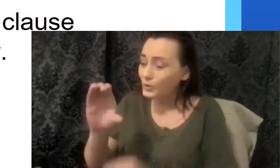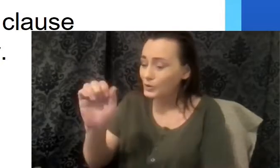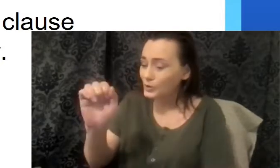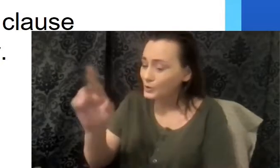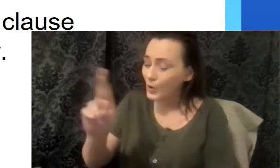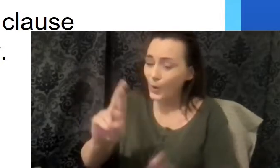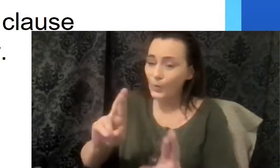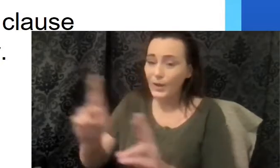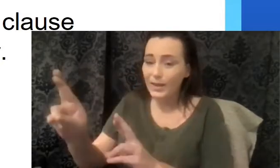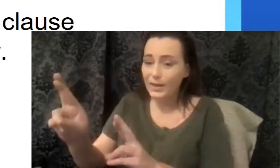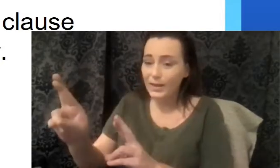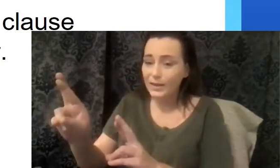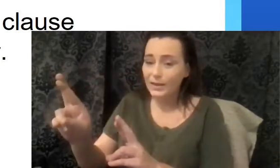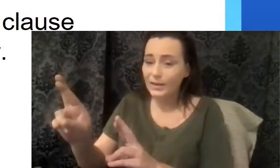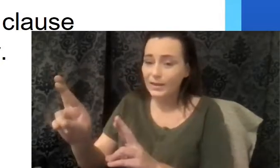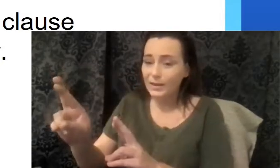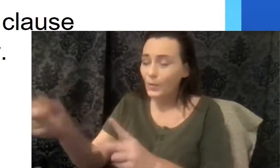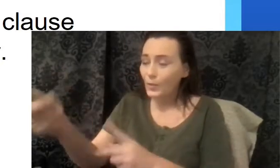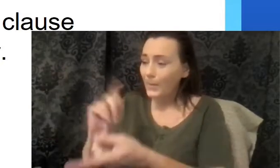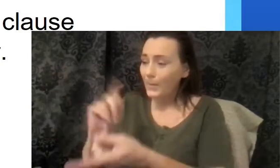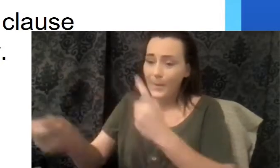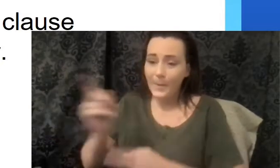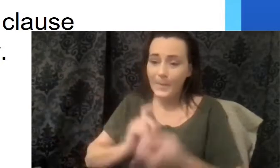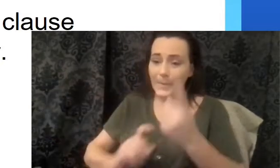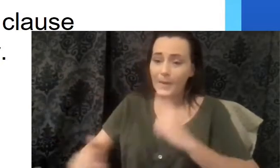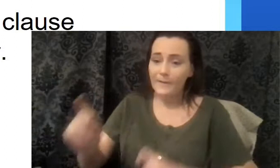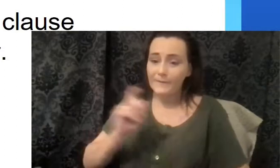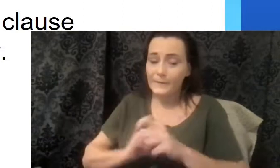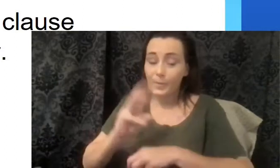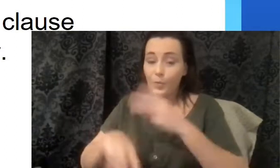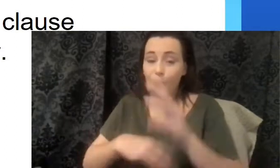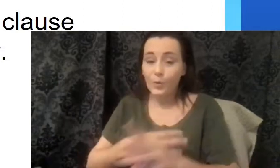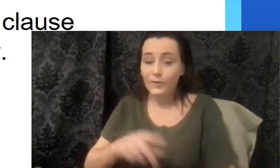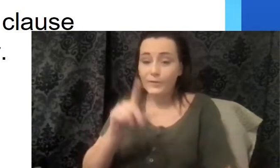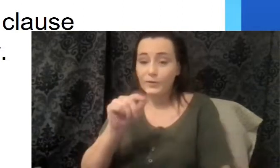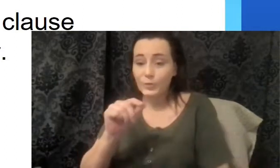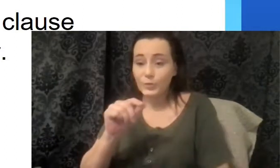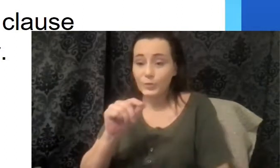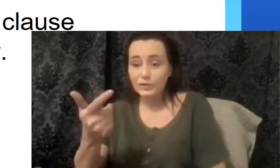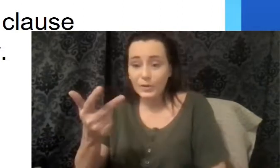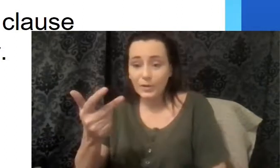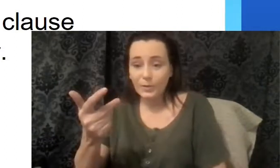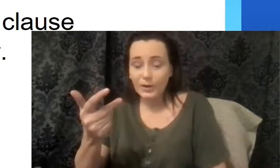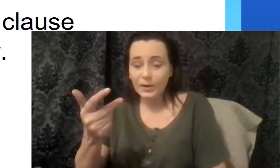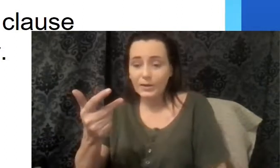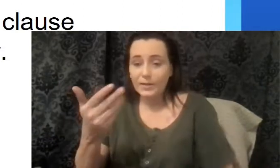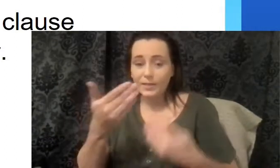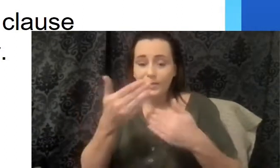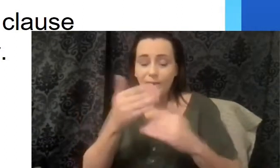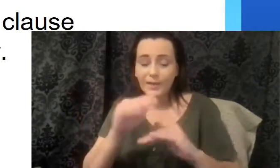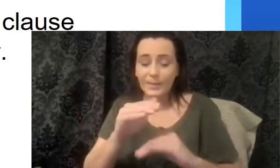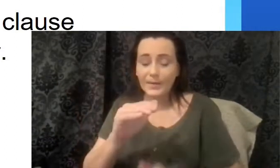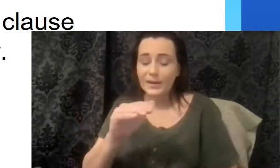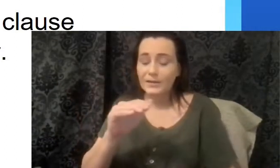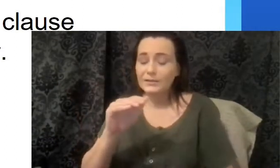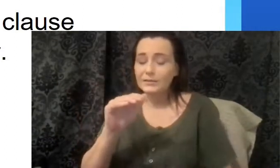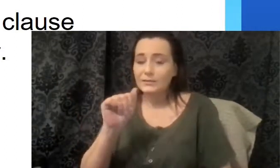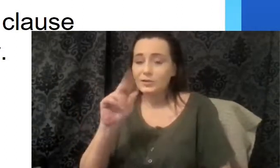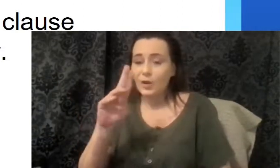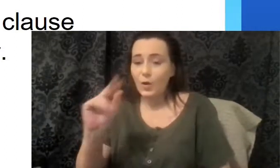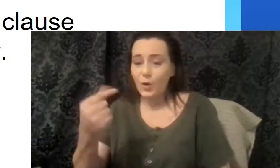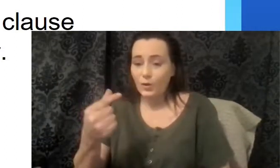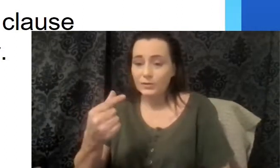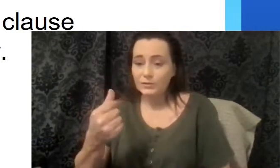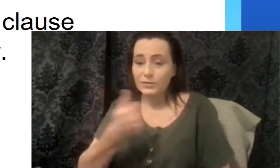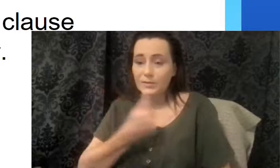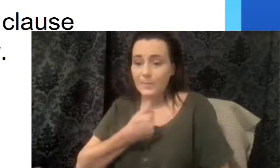come in already from all over the world for 2023. The deadline is August, and myself and Jack will be working